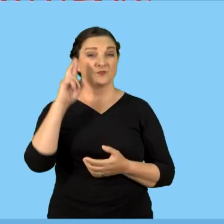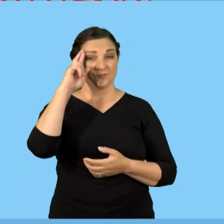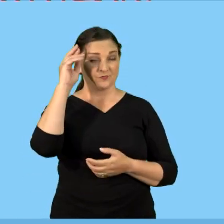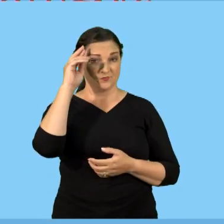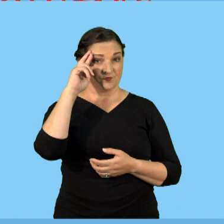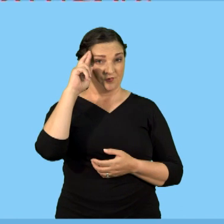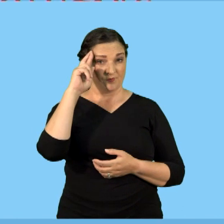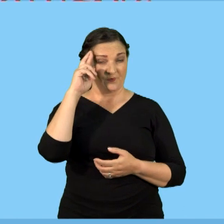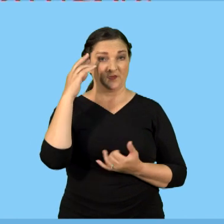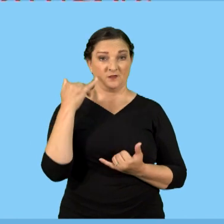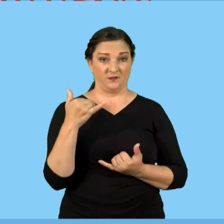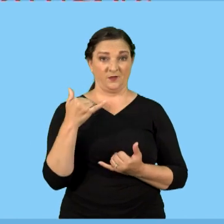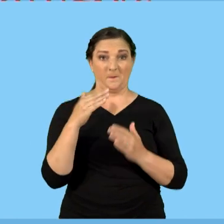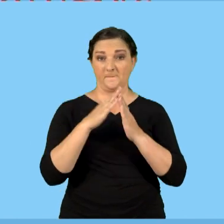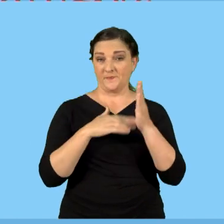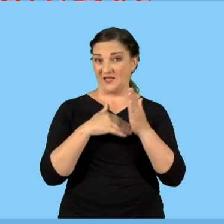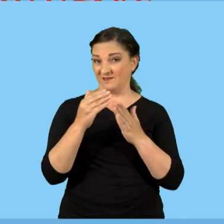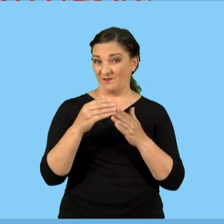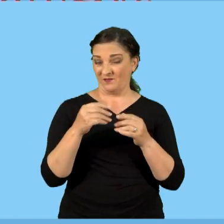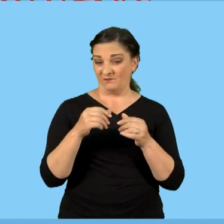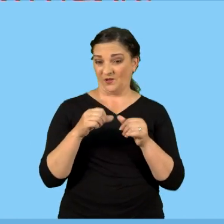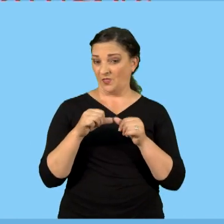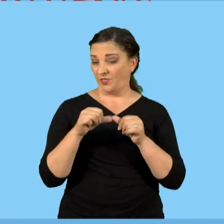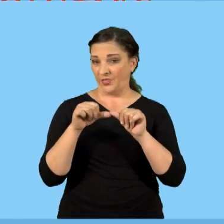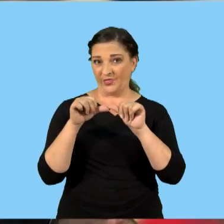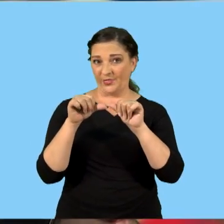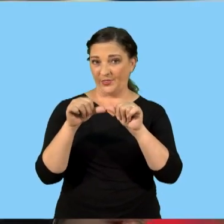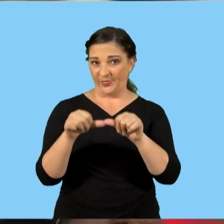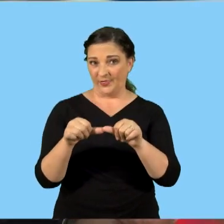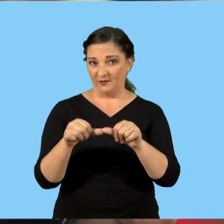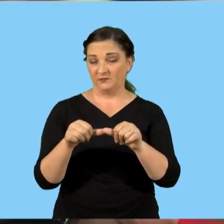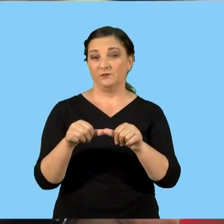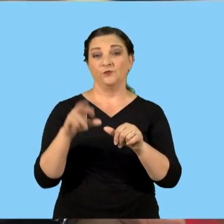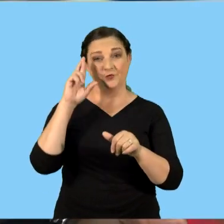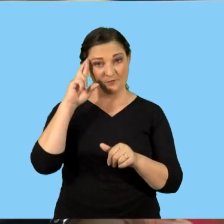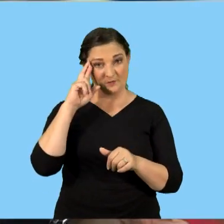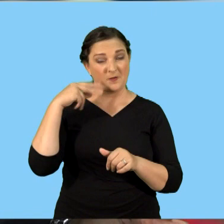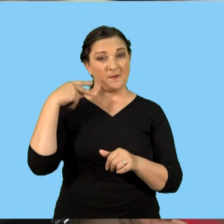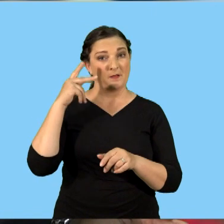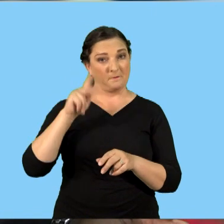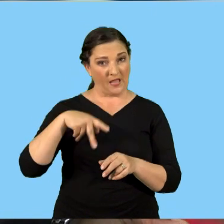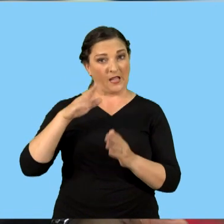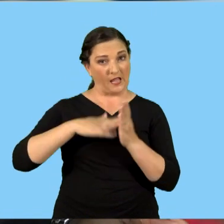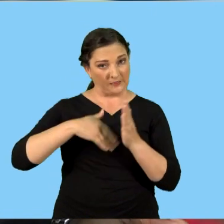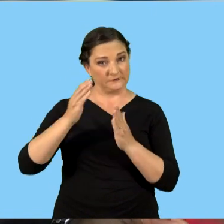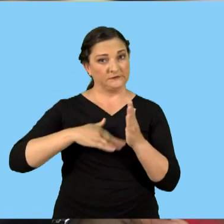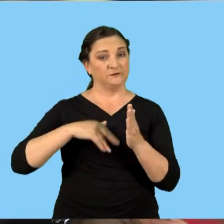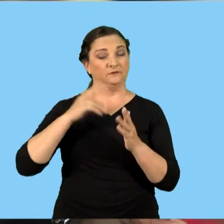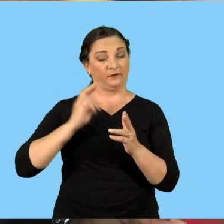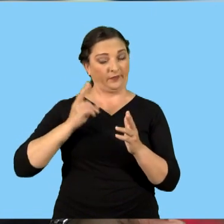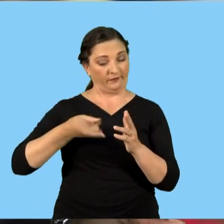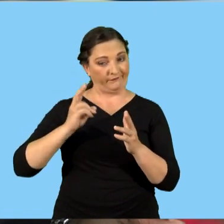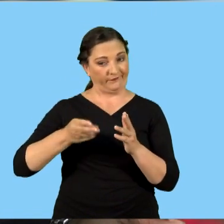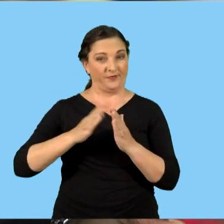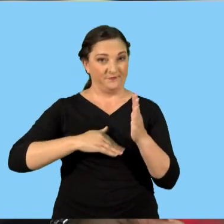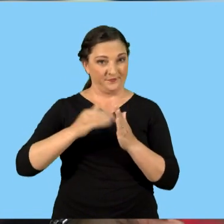And remember, because now painting doesn't last for a very long time, we need to keep on maintaining that metal window frame. So we need to keep